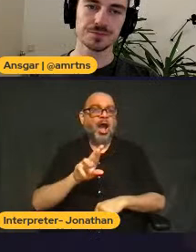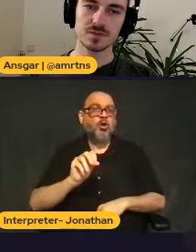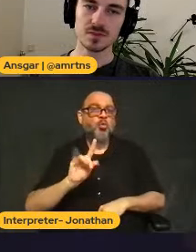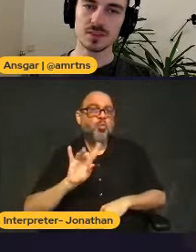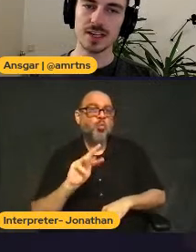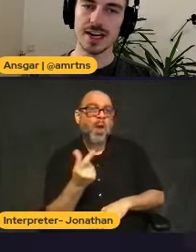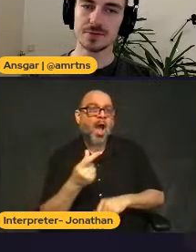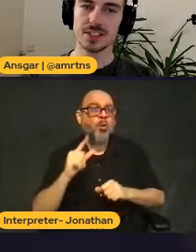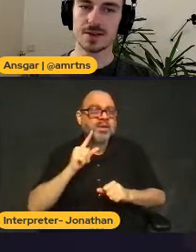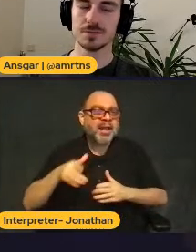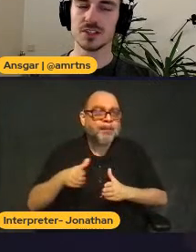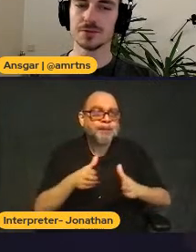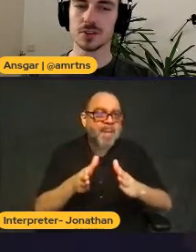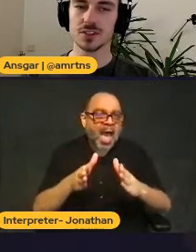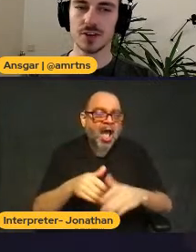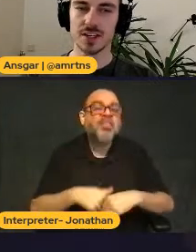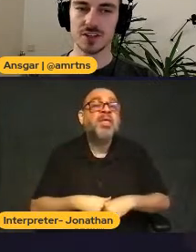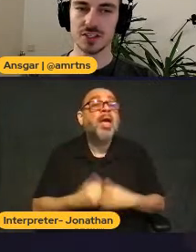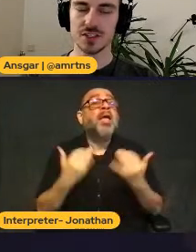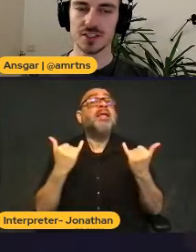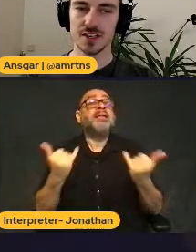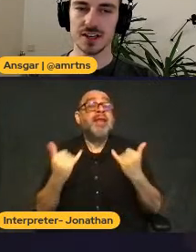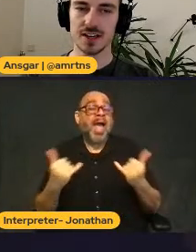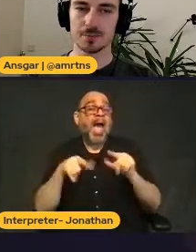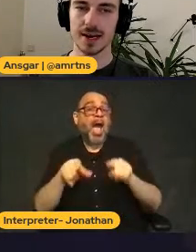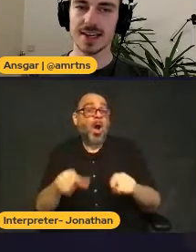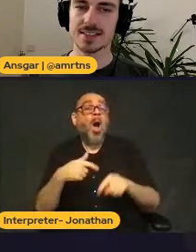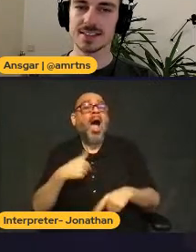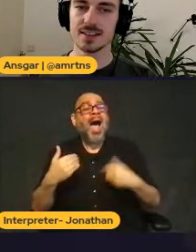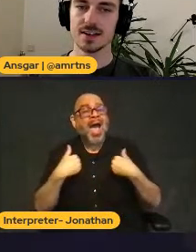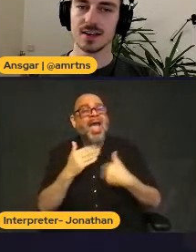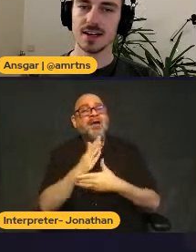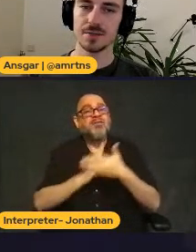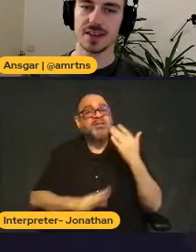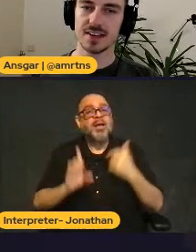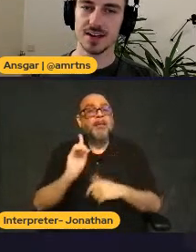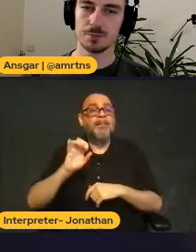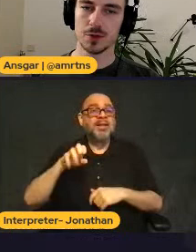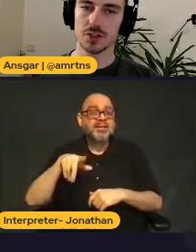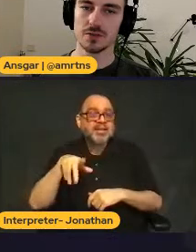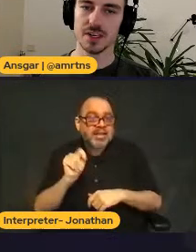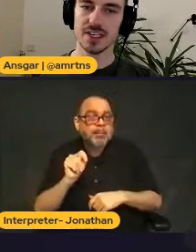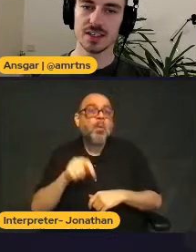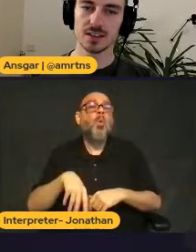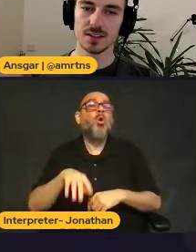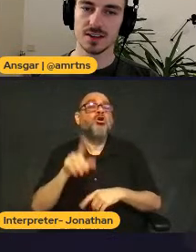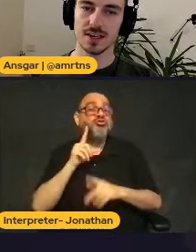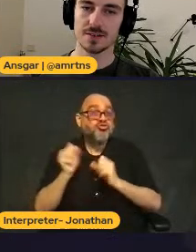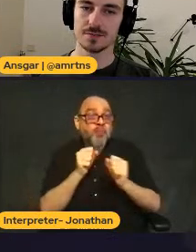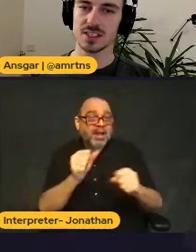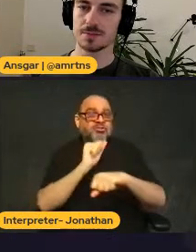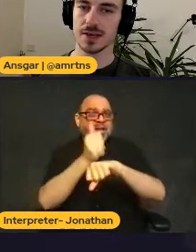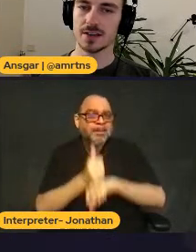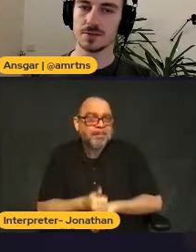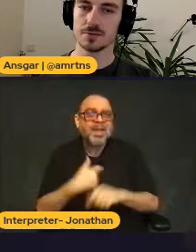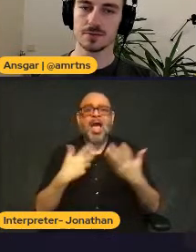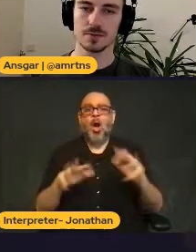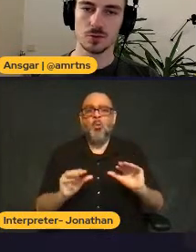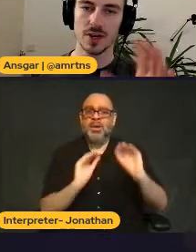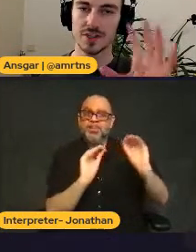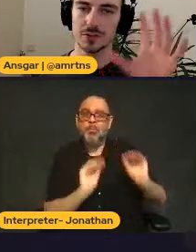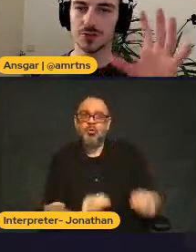example, I have some default strategies in place that I put over here. Some kind